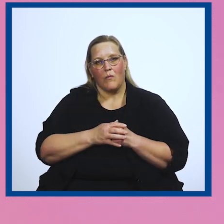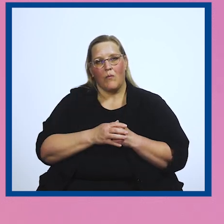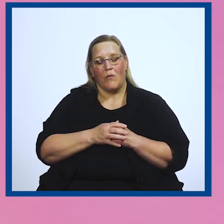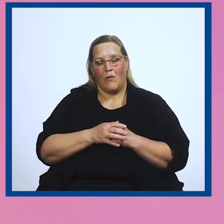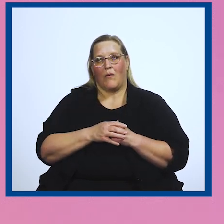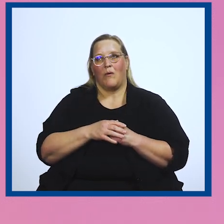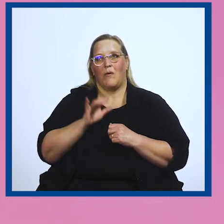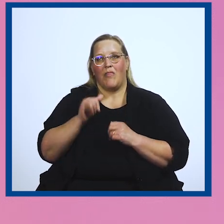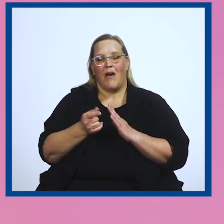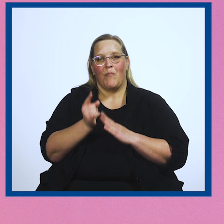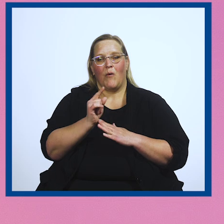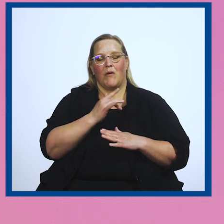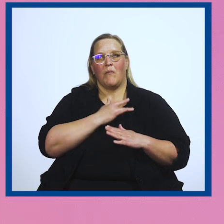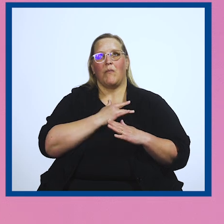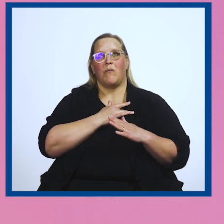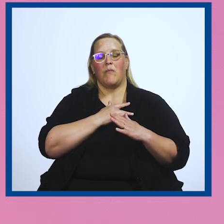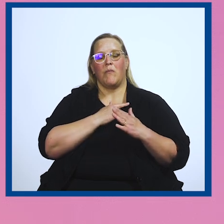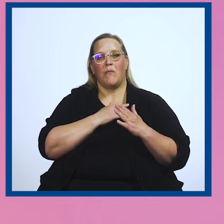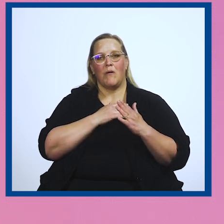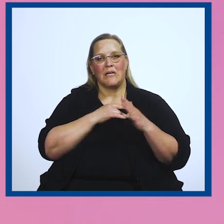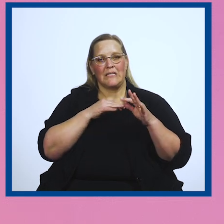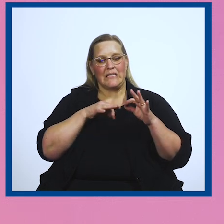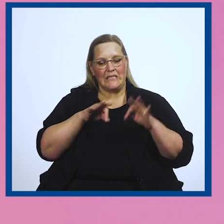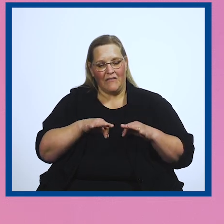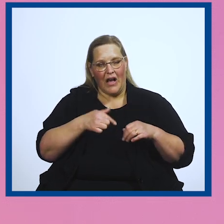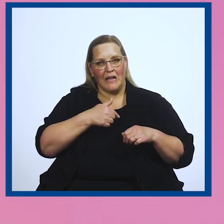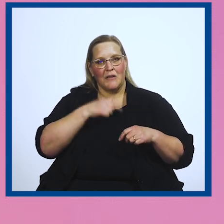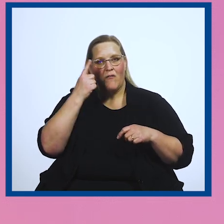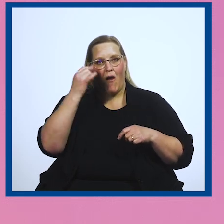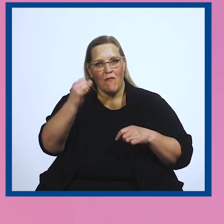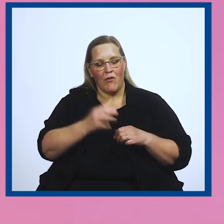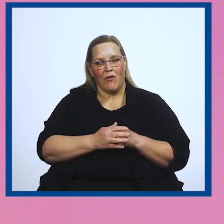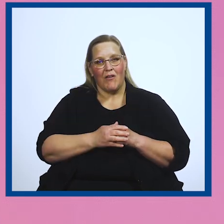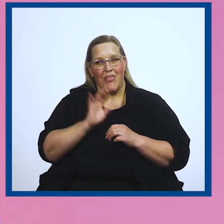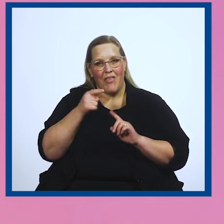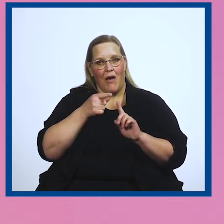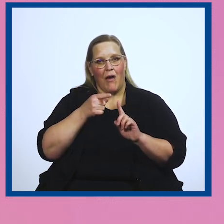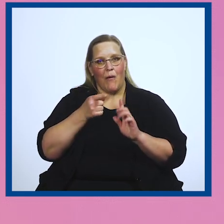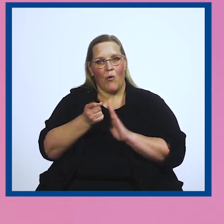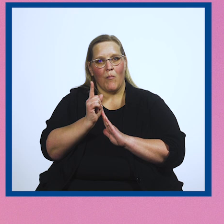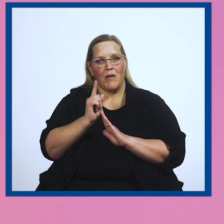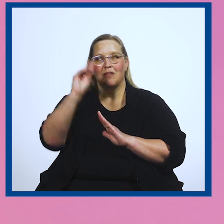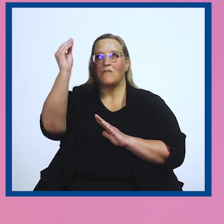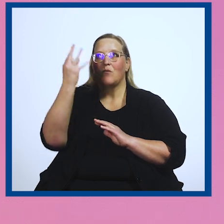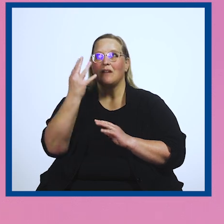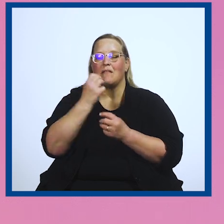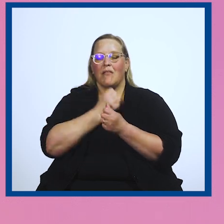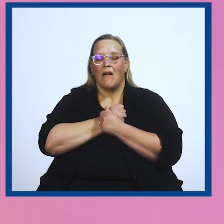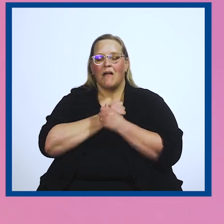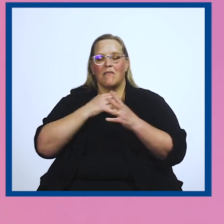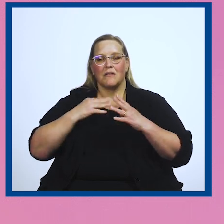That moment defined me forever. That moment of grace and love